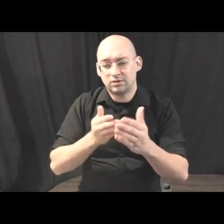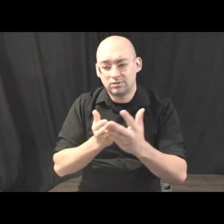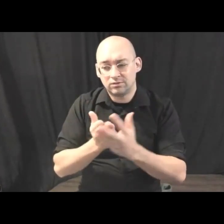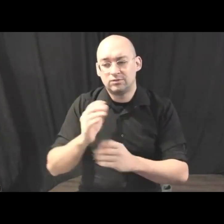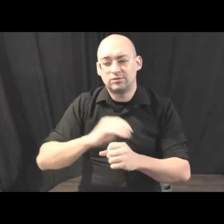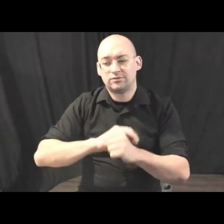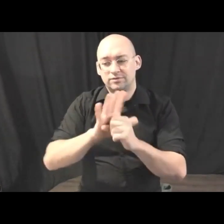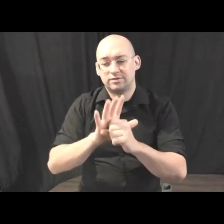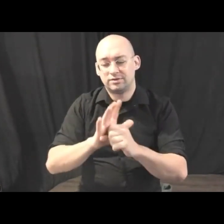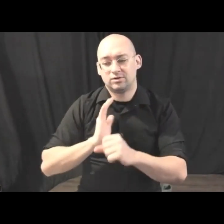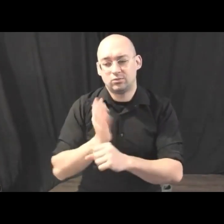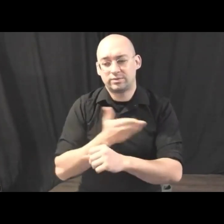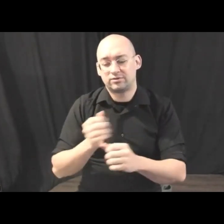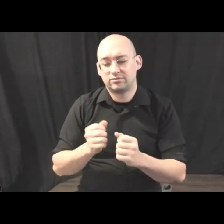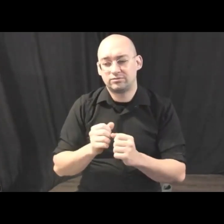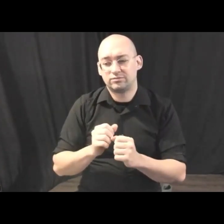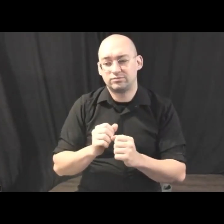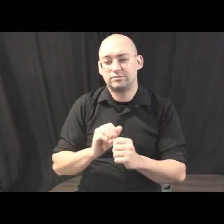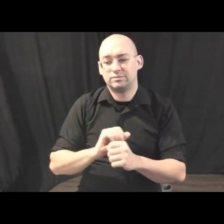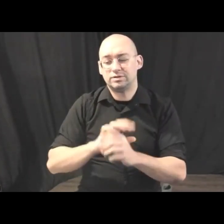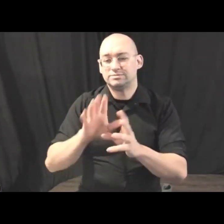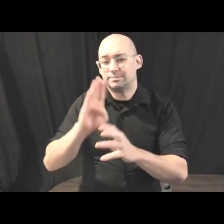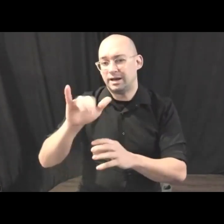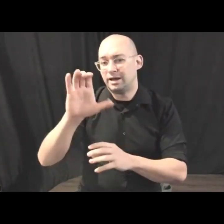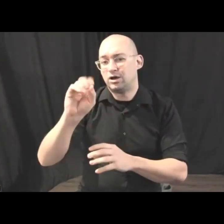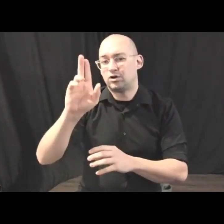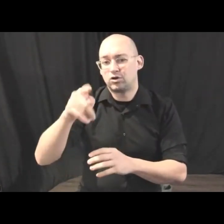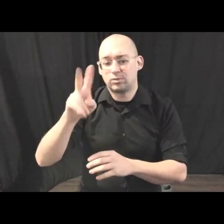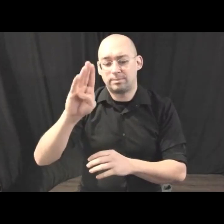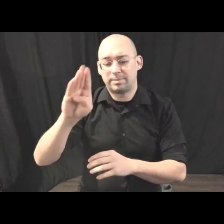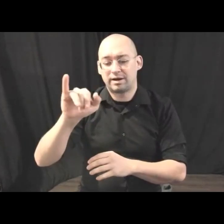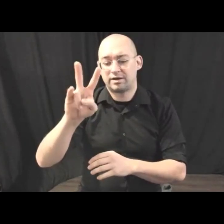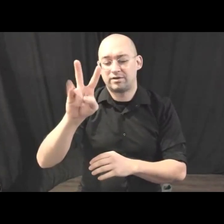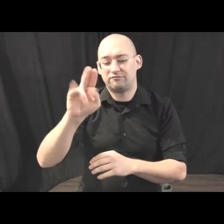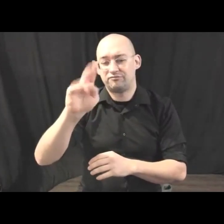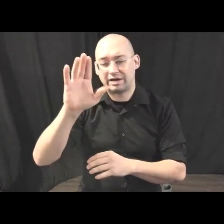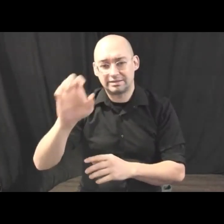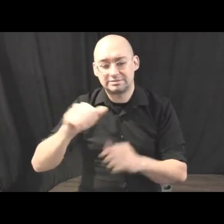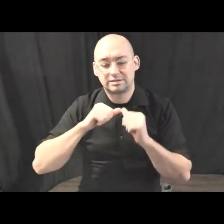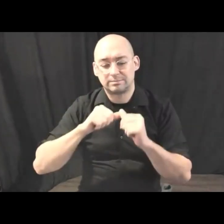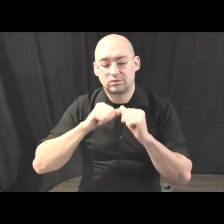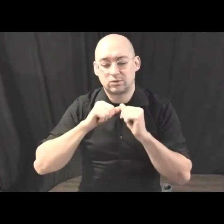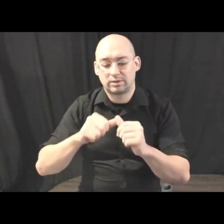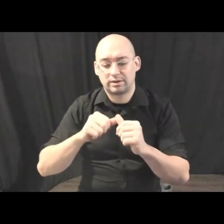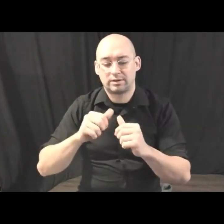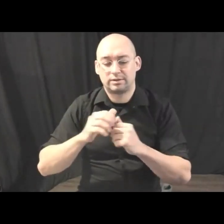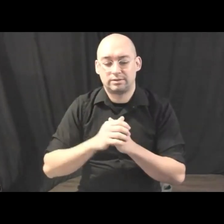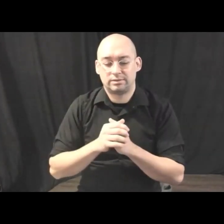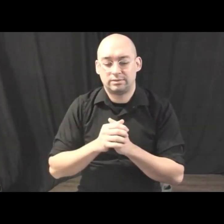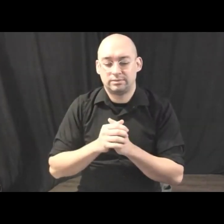We released during a coup by violence, attempted coup by violence. We kept going. Here we are